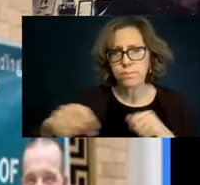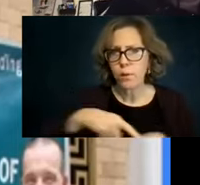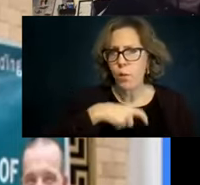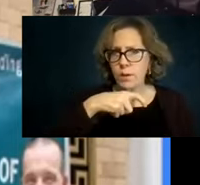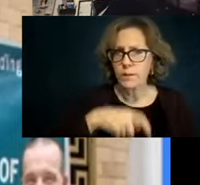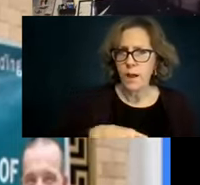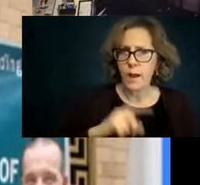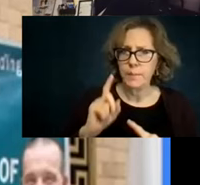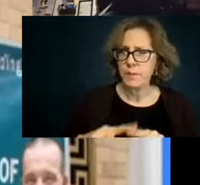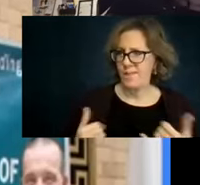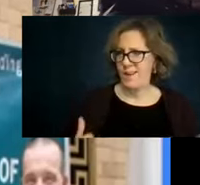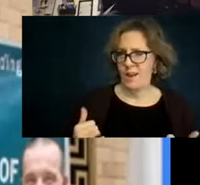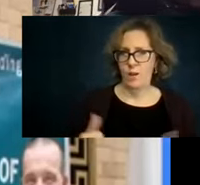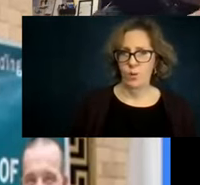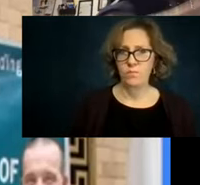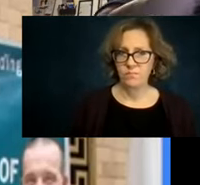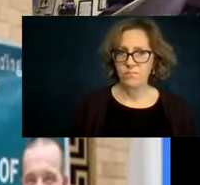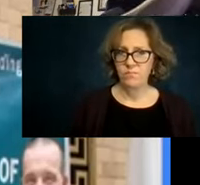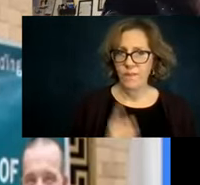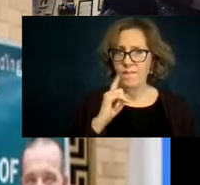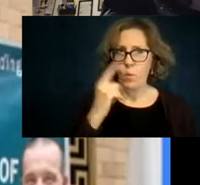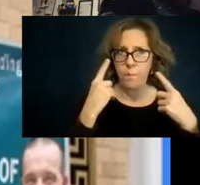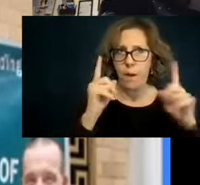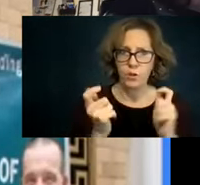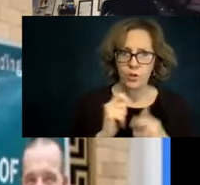are today. The name